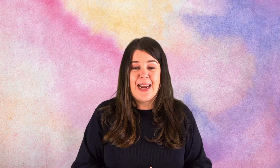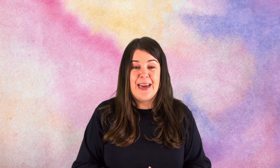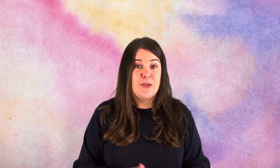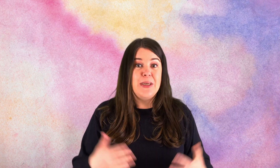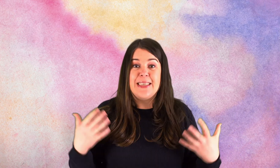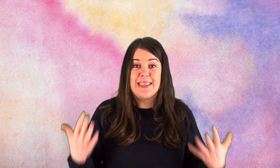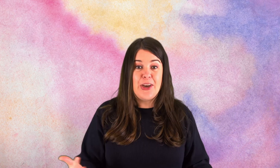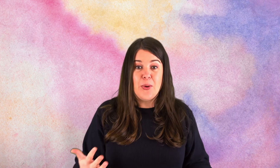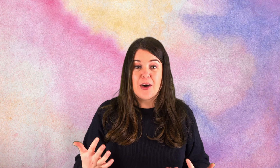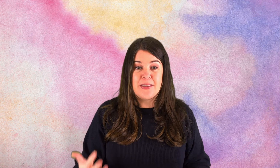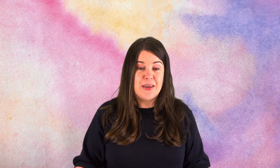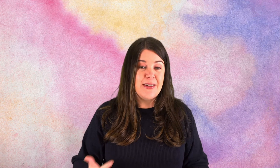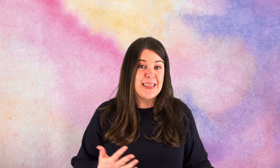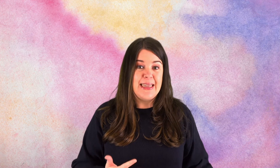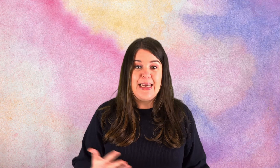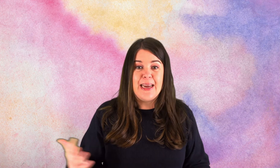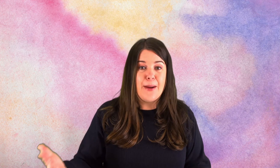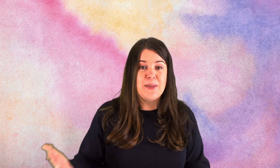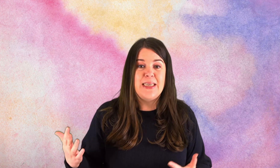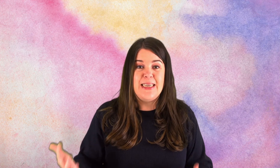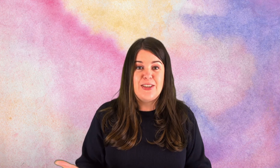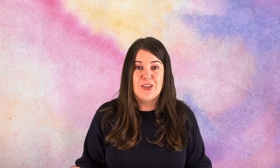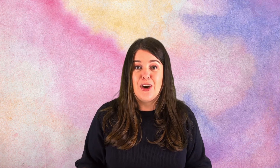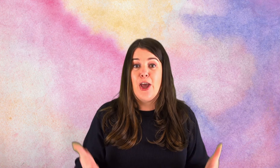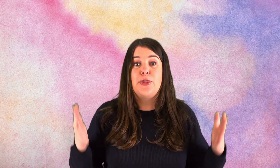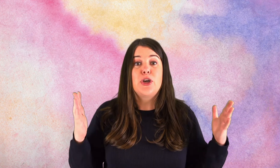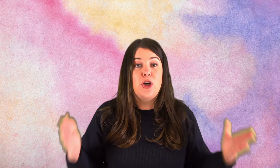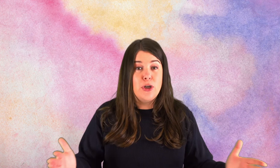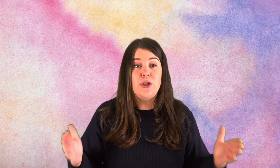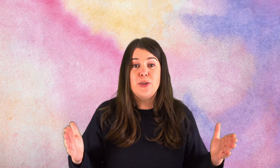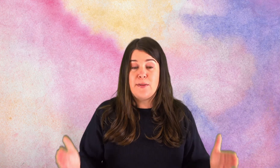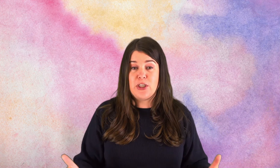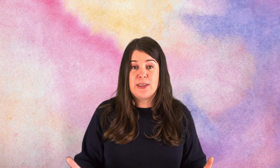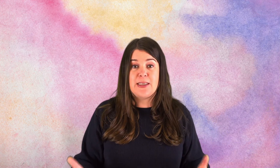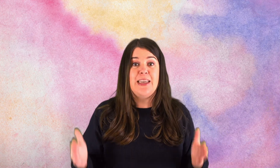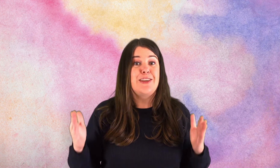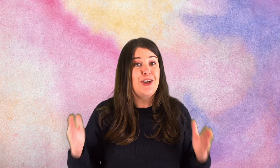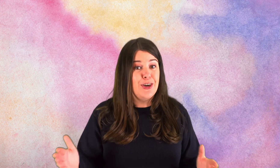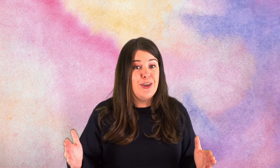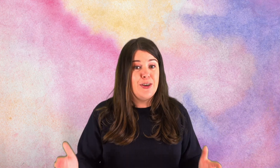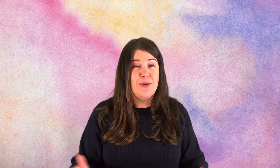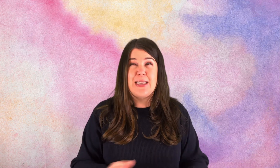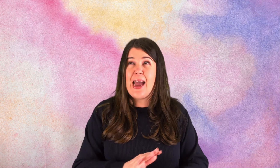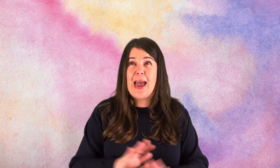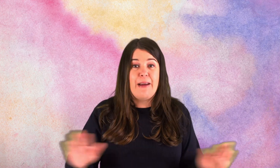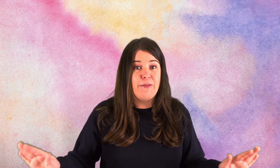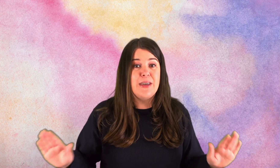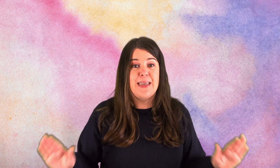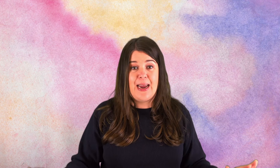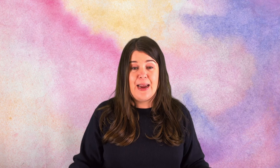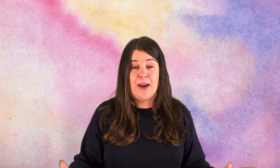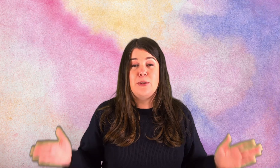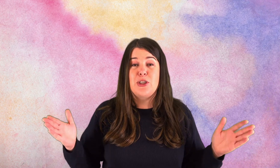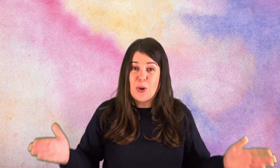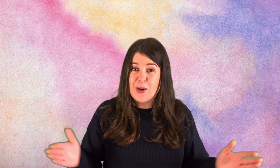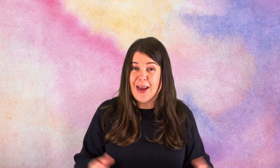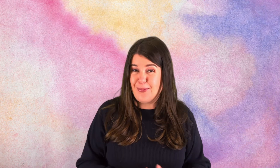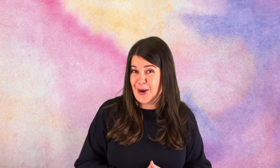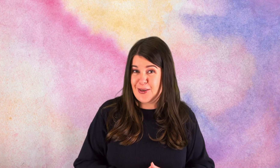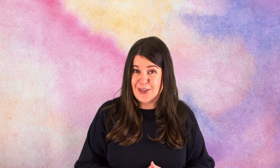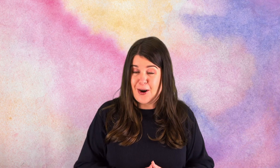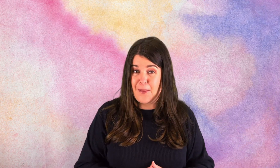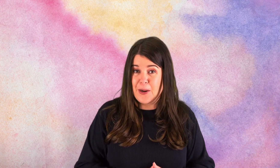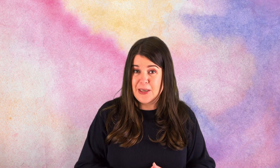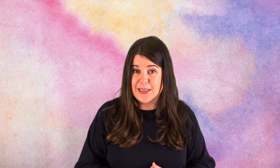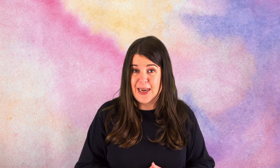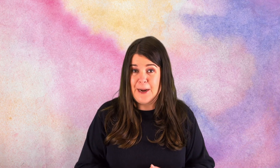me today as we continue our series leading up to Easter. The good news of Jesus is good news every day, and I'm so glad we